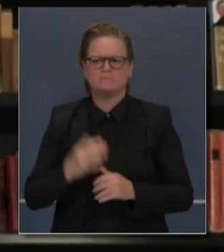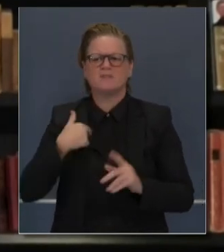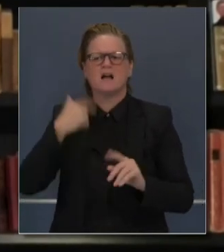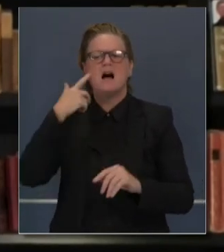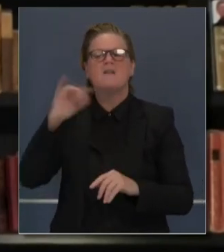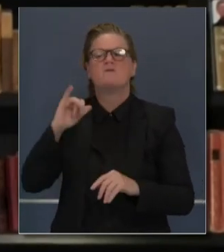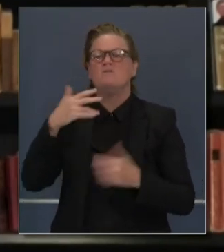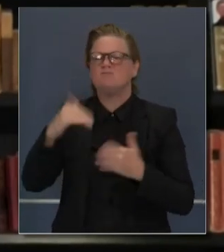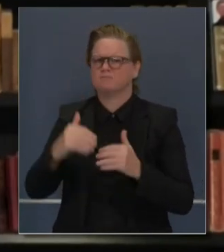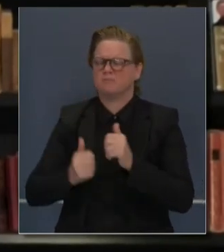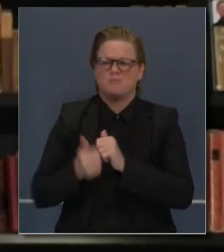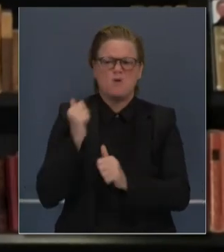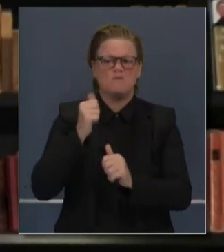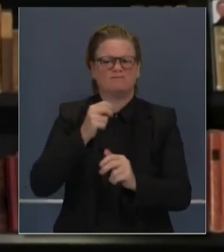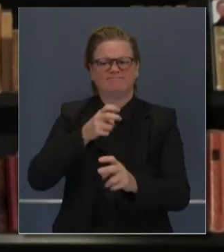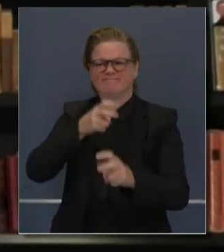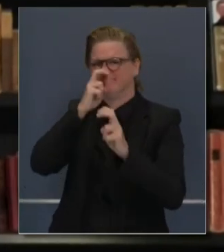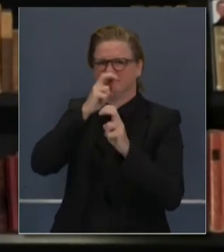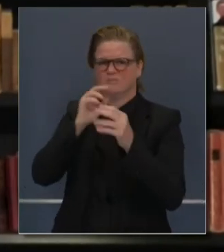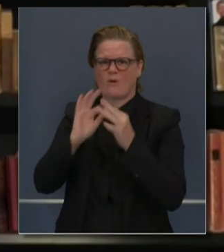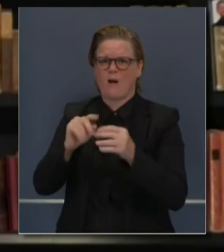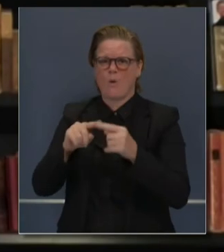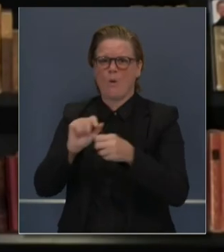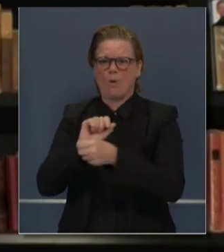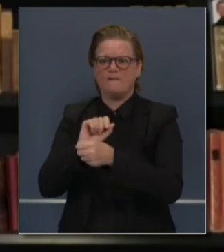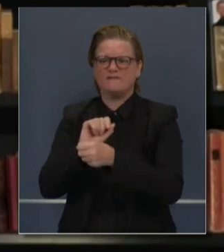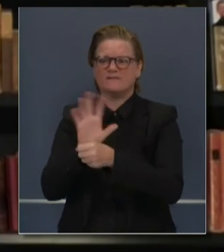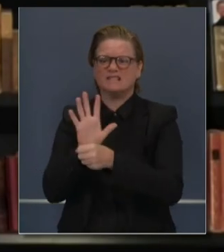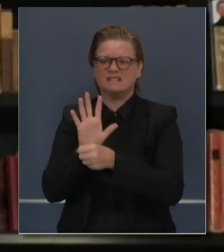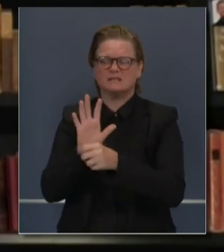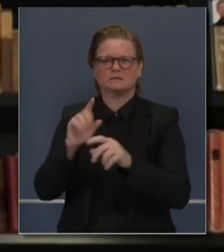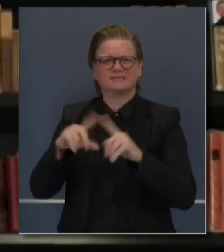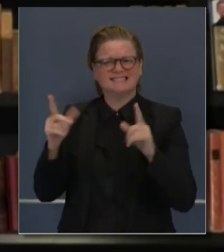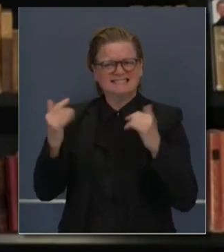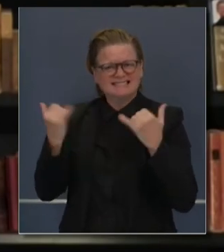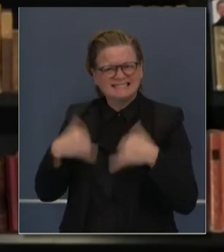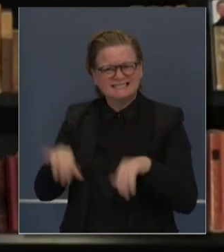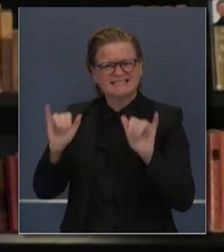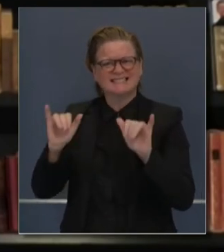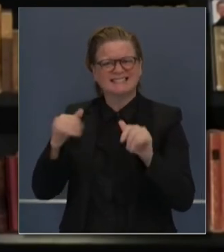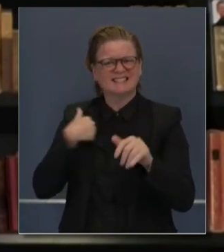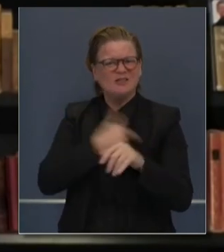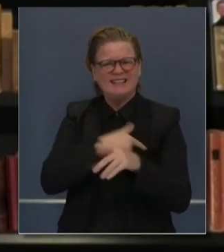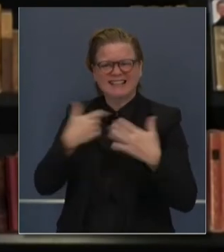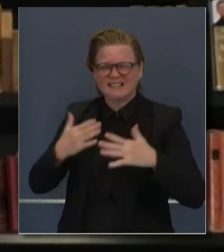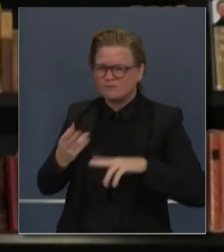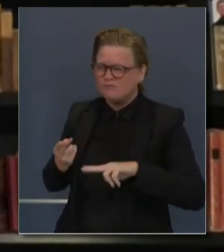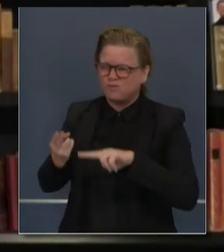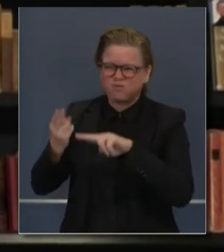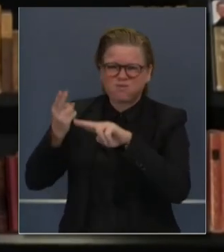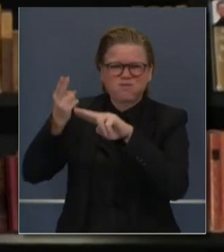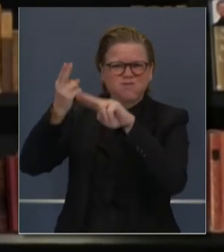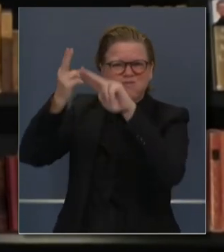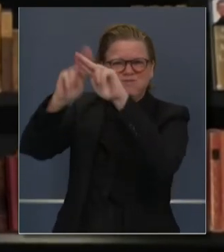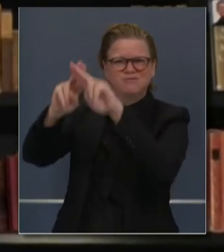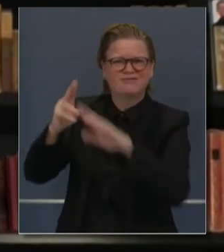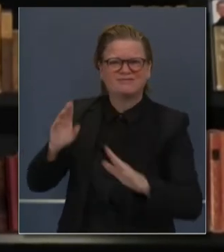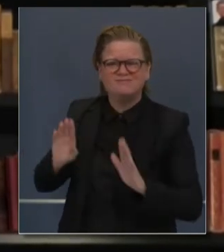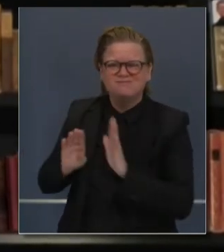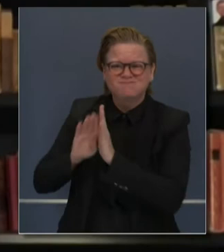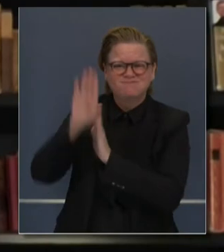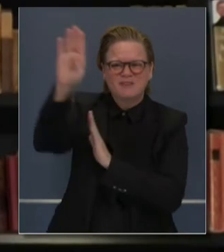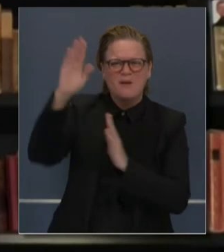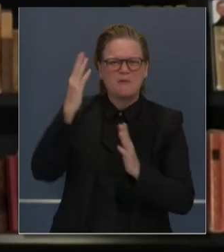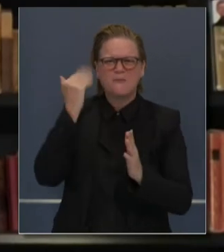the COVID restrictions that we're seeing, and yet we still have this case explosion here. And I would love to hear why you think that is. Is it